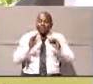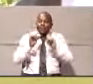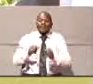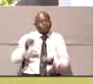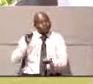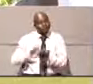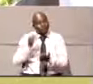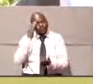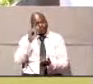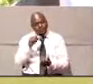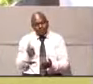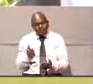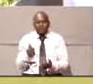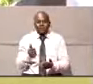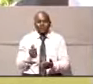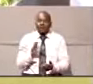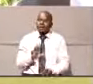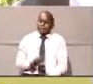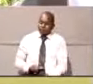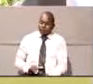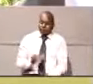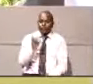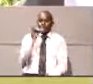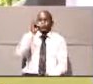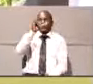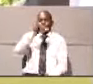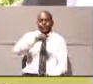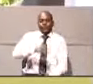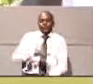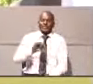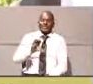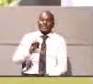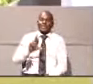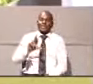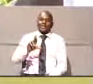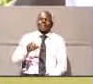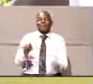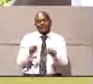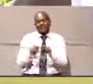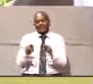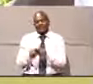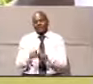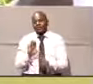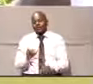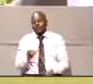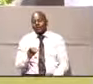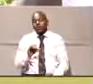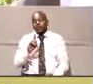because the plane who are landing CRJ the same types, either